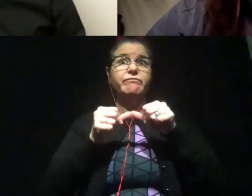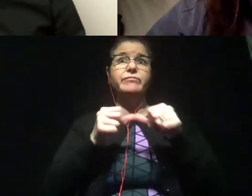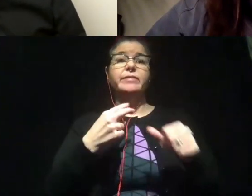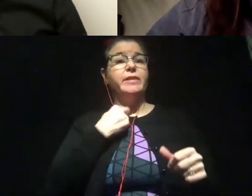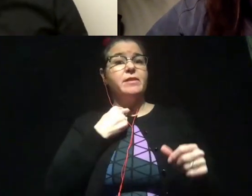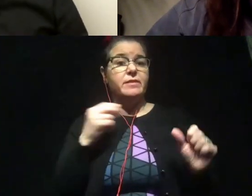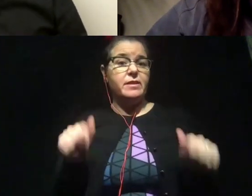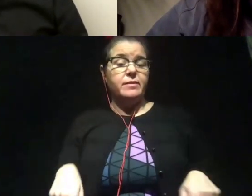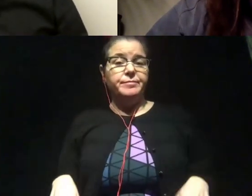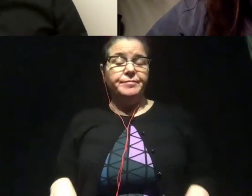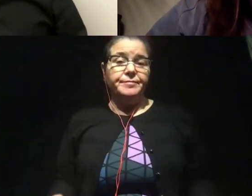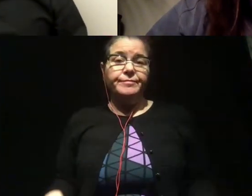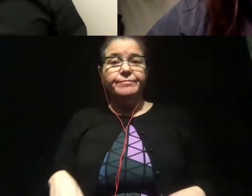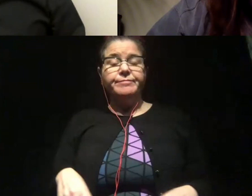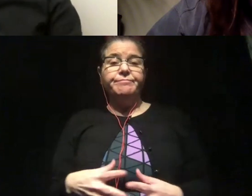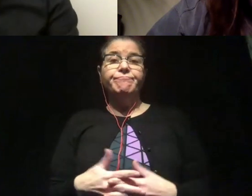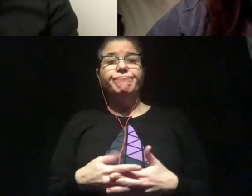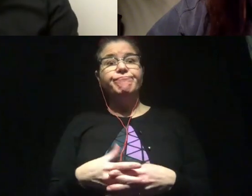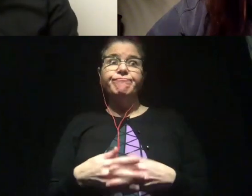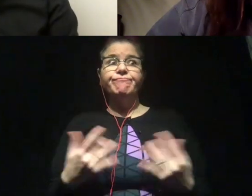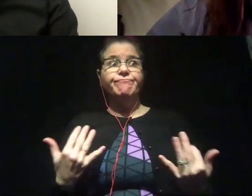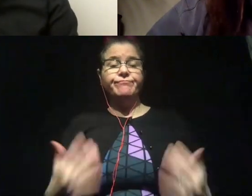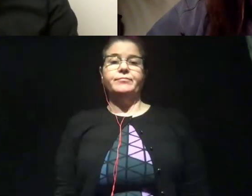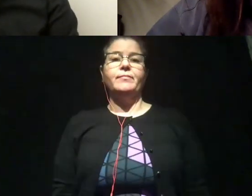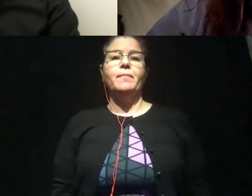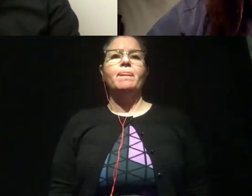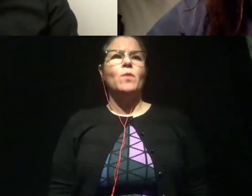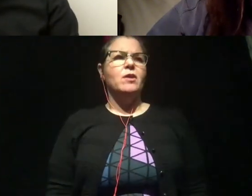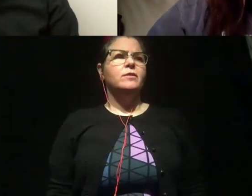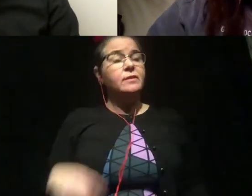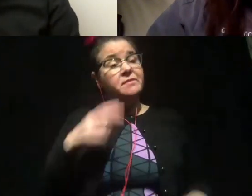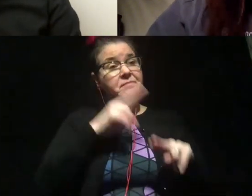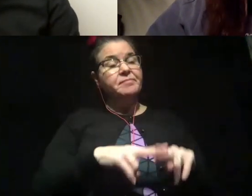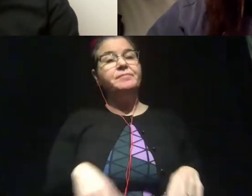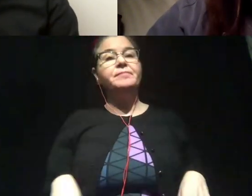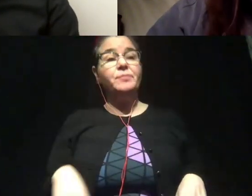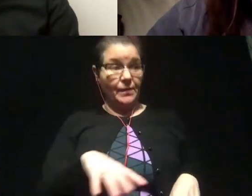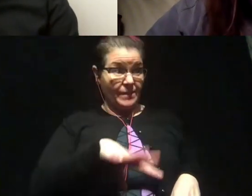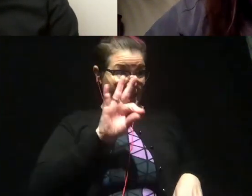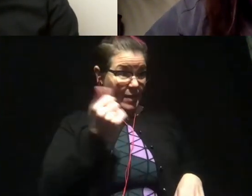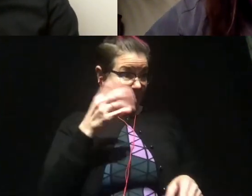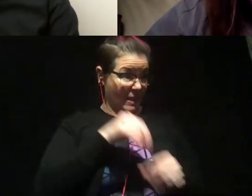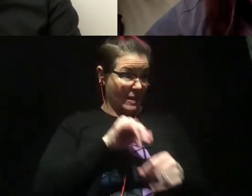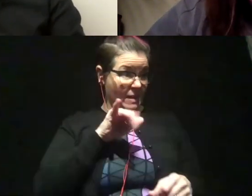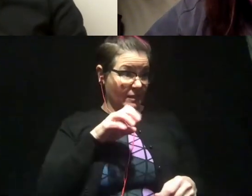nothing to do, waiting it out. Oh man, that's fun. Have you ever found anything in the ice?